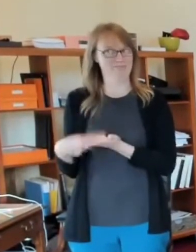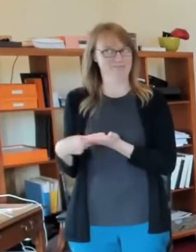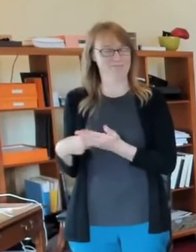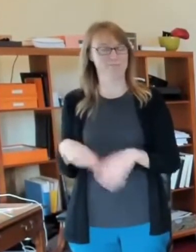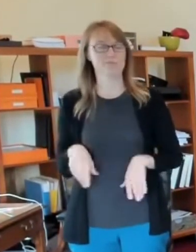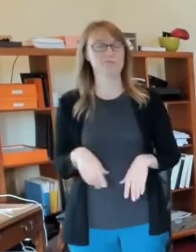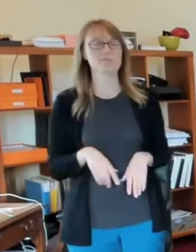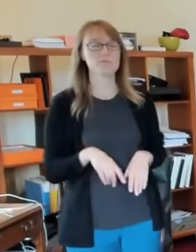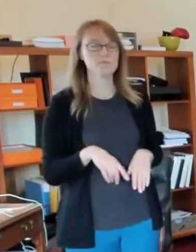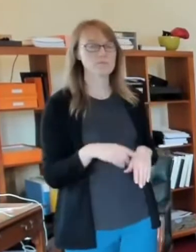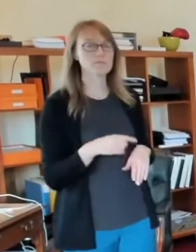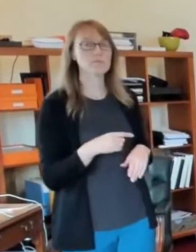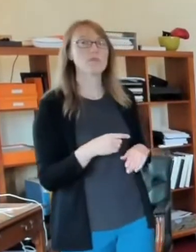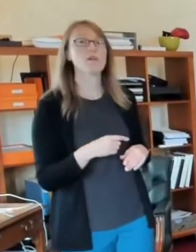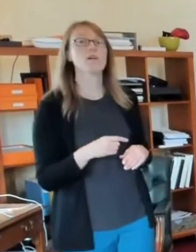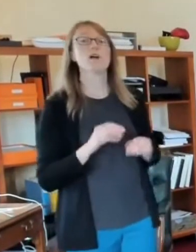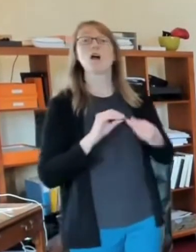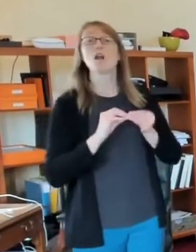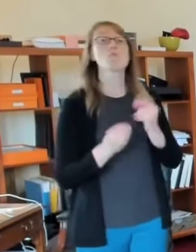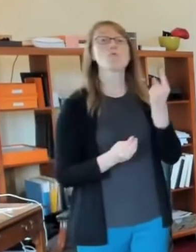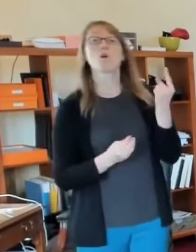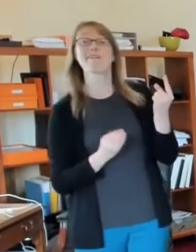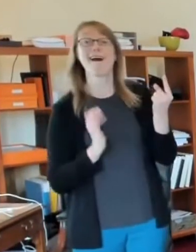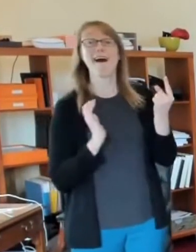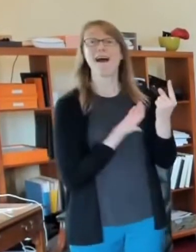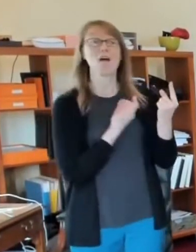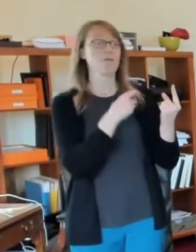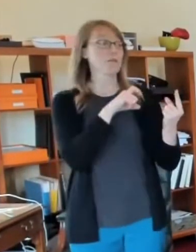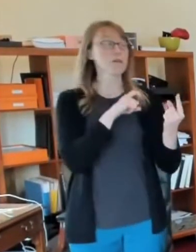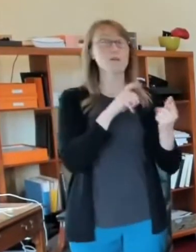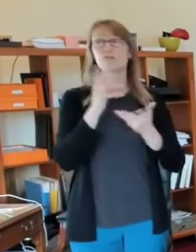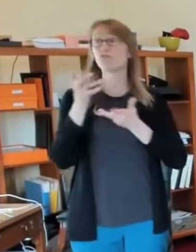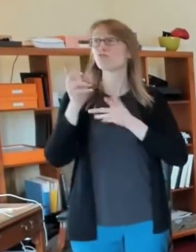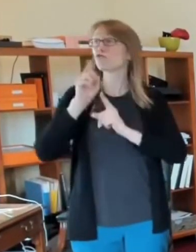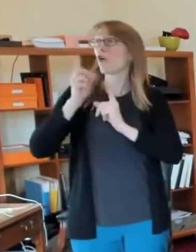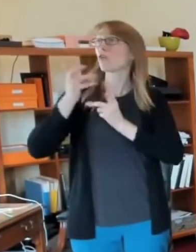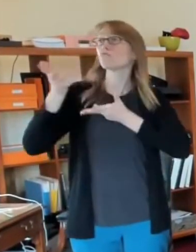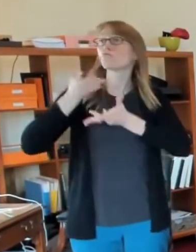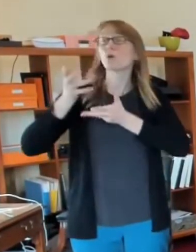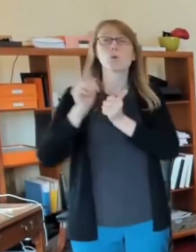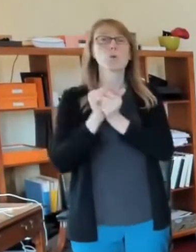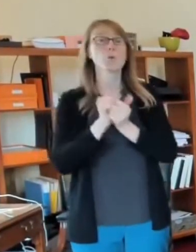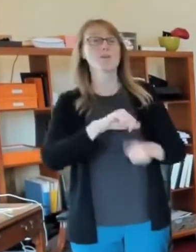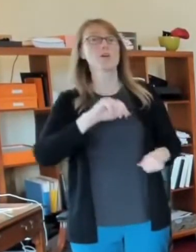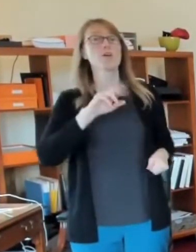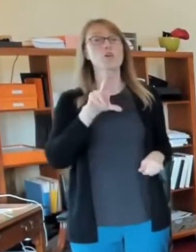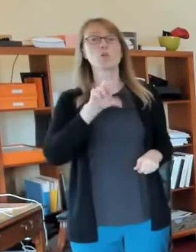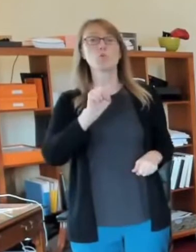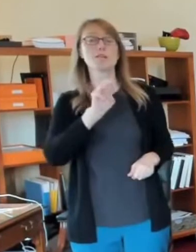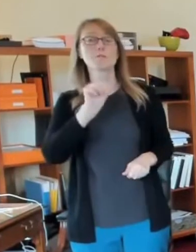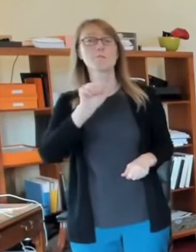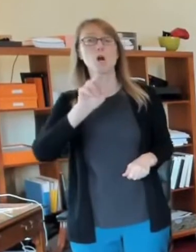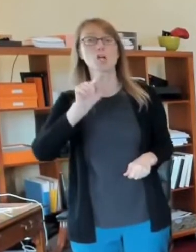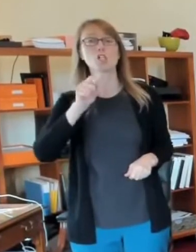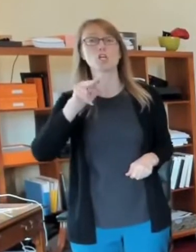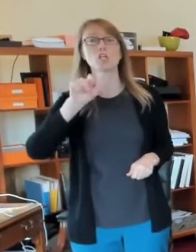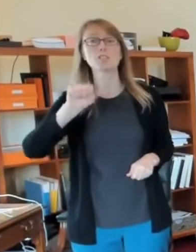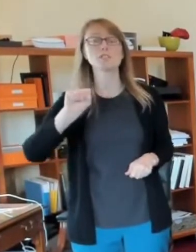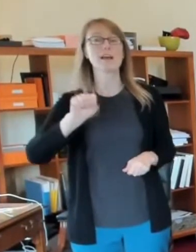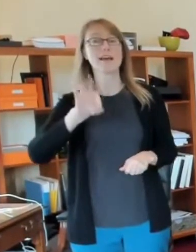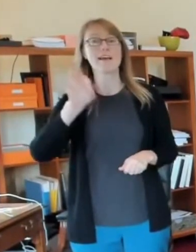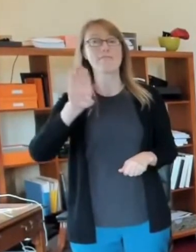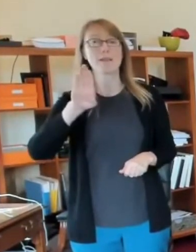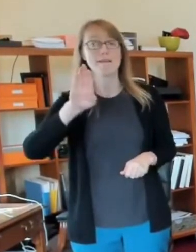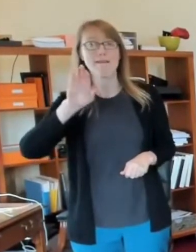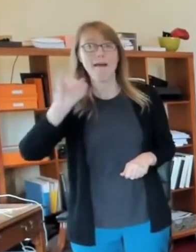department works every day with the FBI, U.S. Marshals, ATF, DHS, U.S.